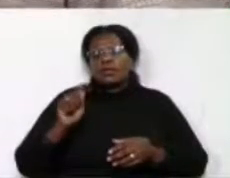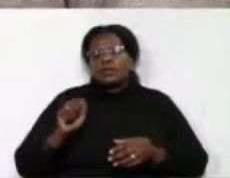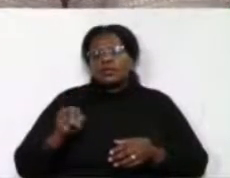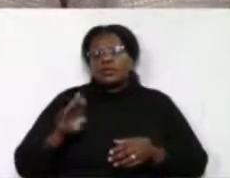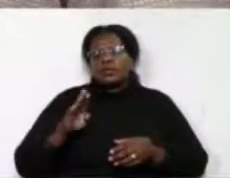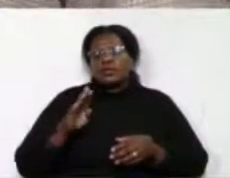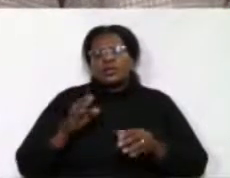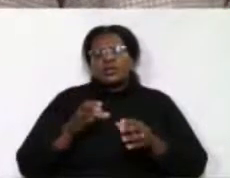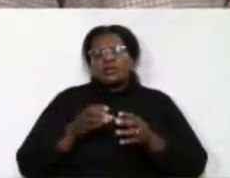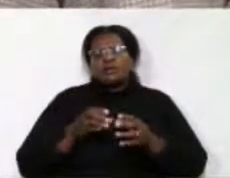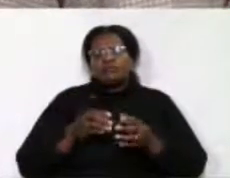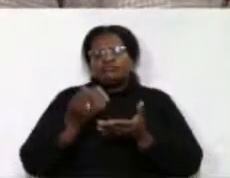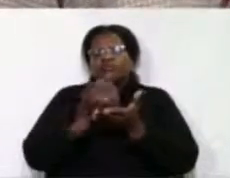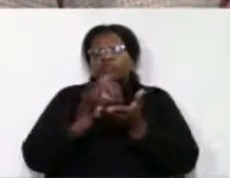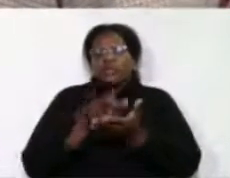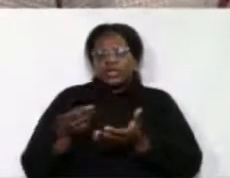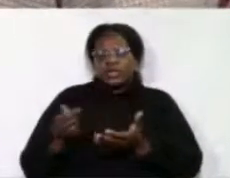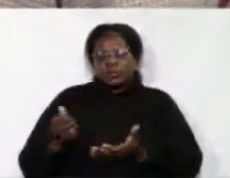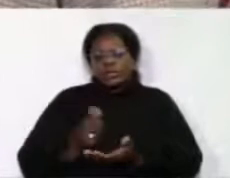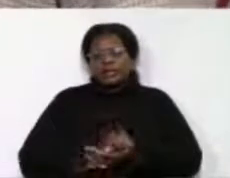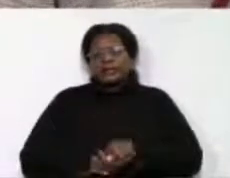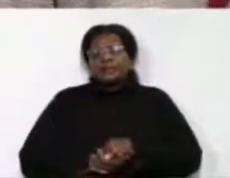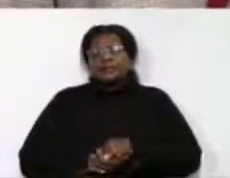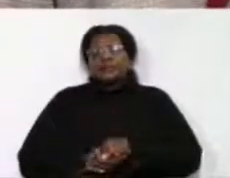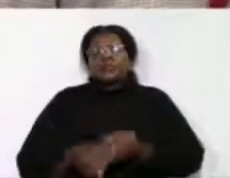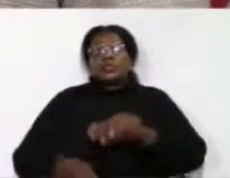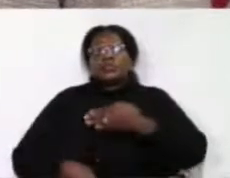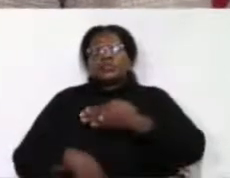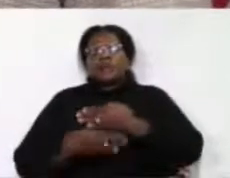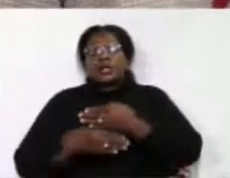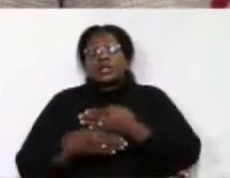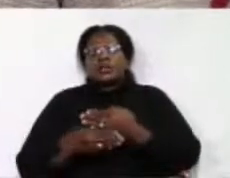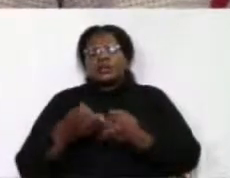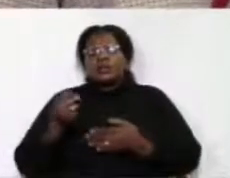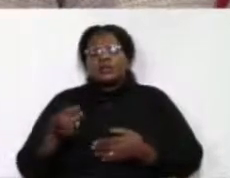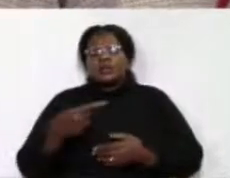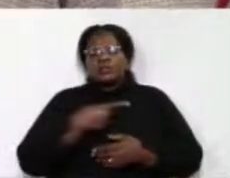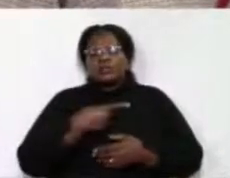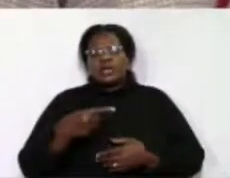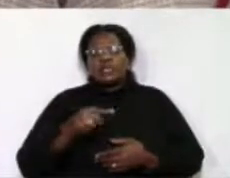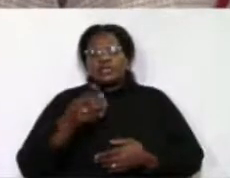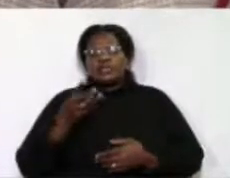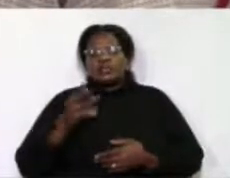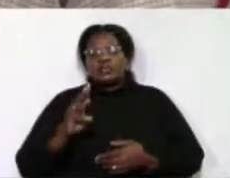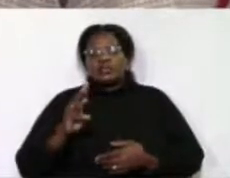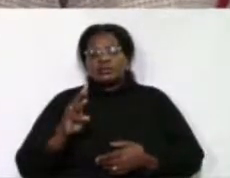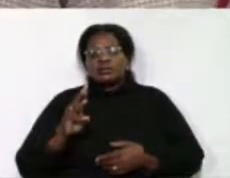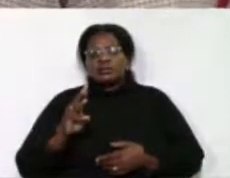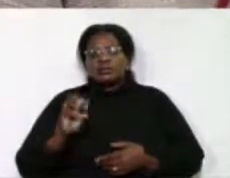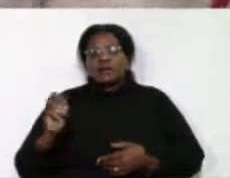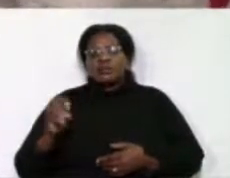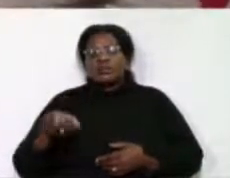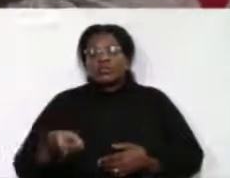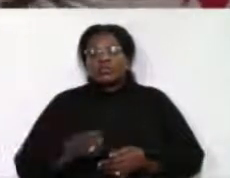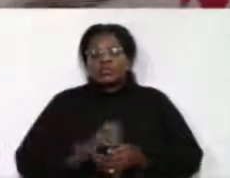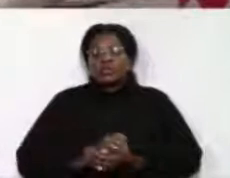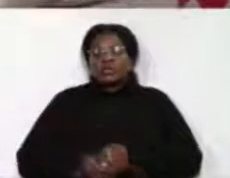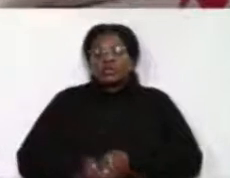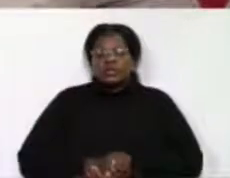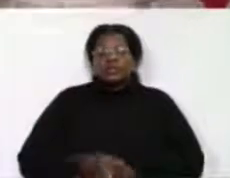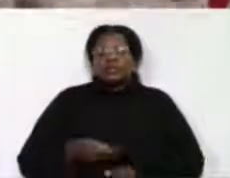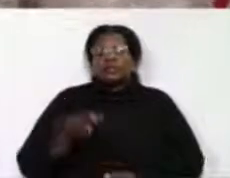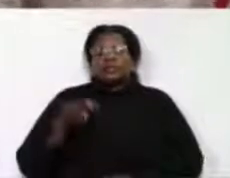going fast, but if you add these up, you get to minus 600,000, because you can see these two are minus. There's money that's gone